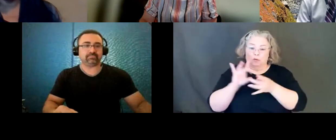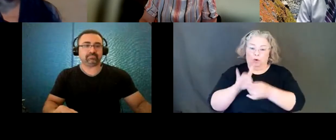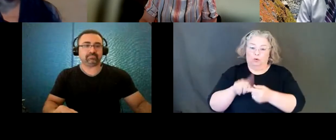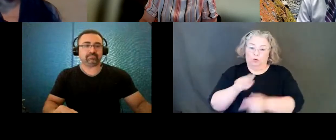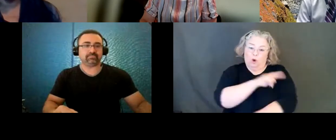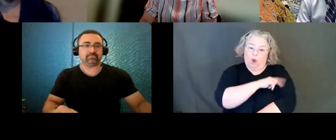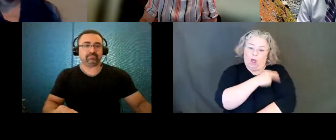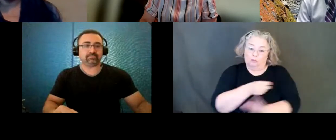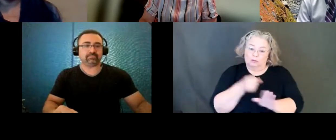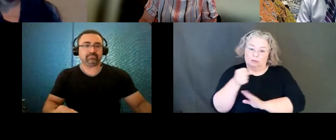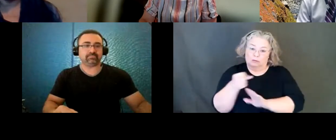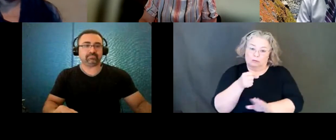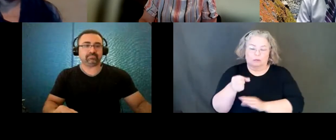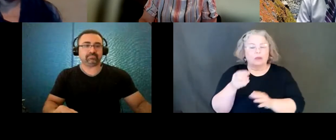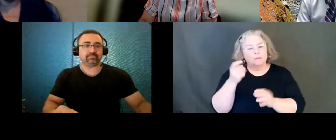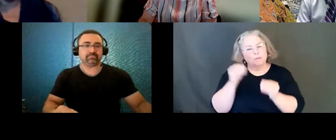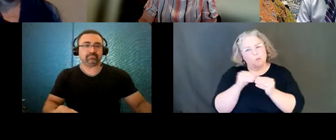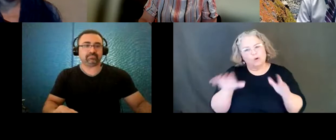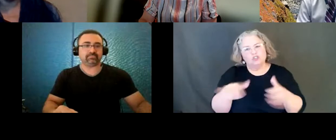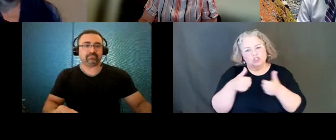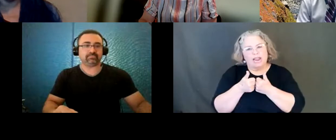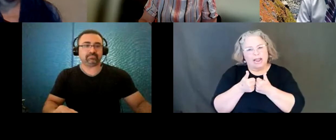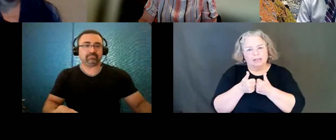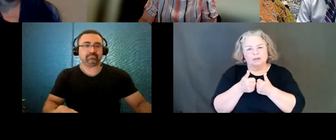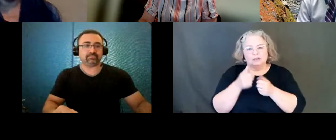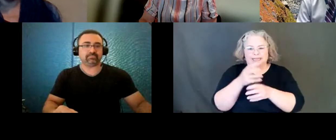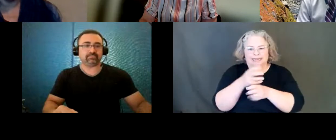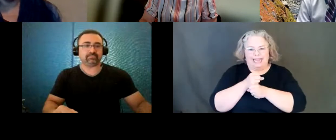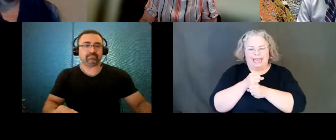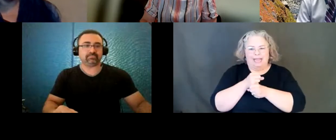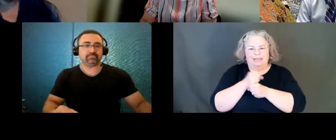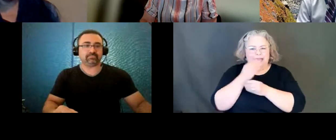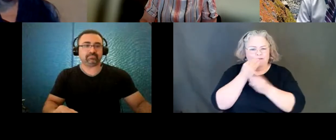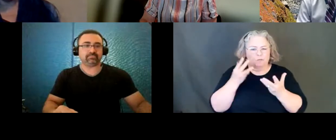more challenging to get the vaccination status.